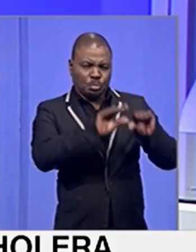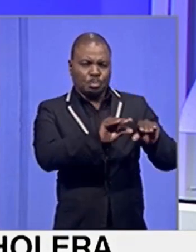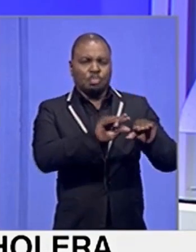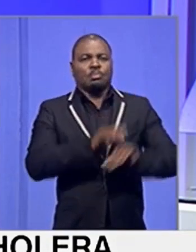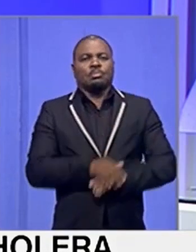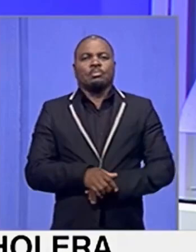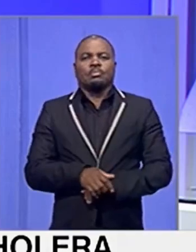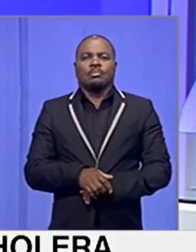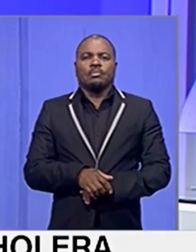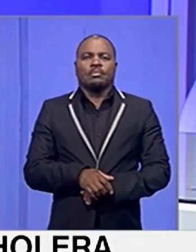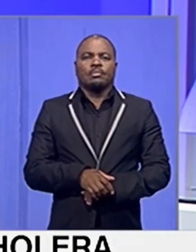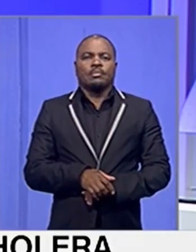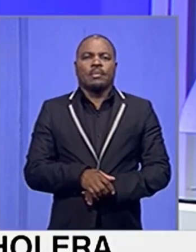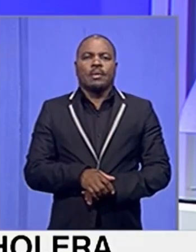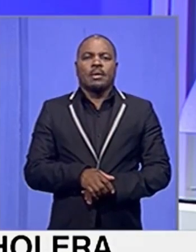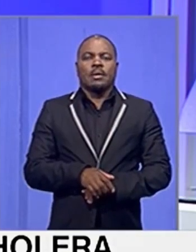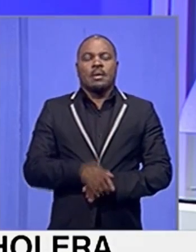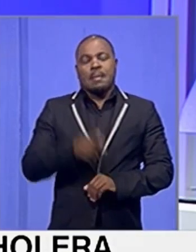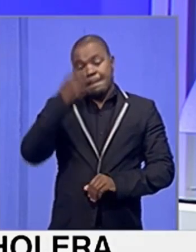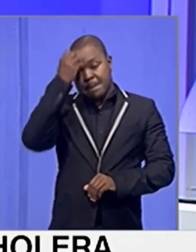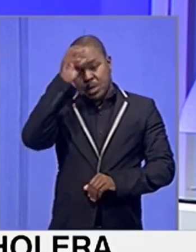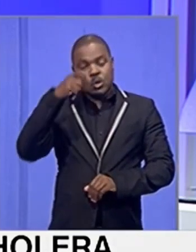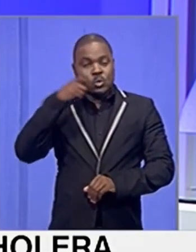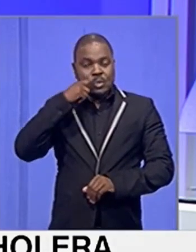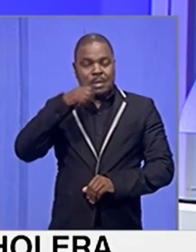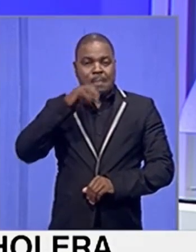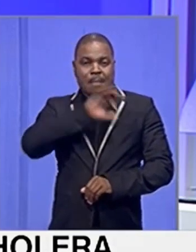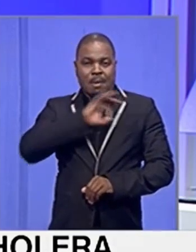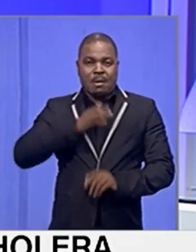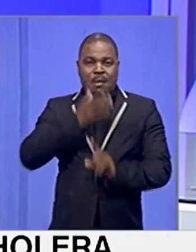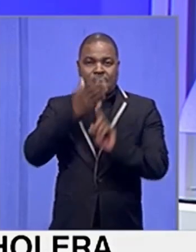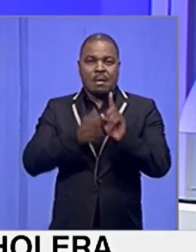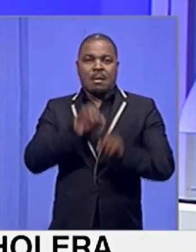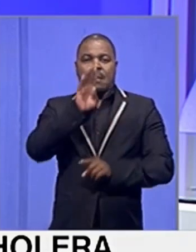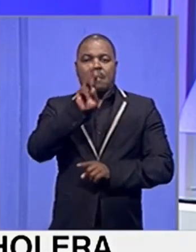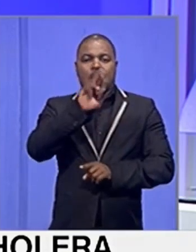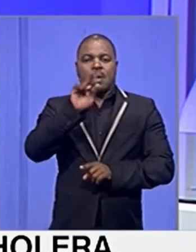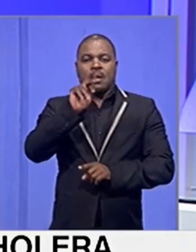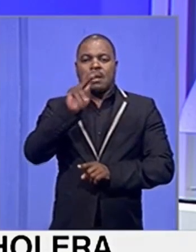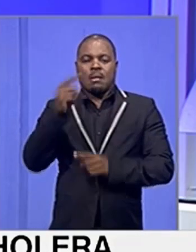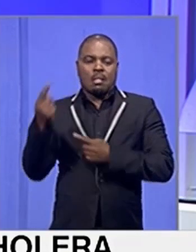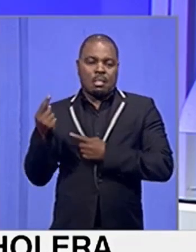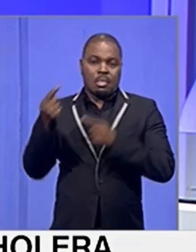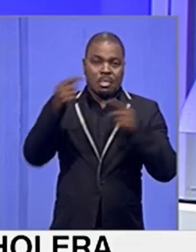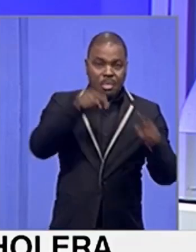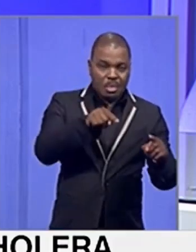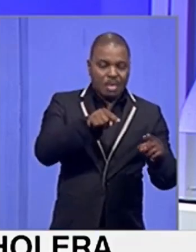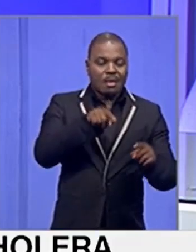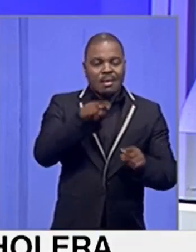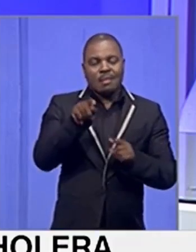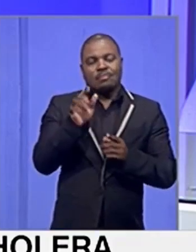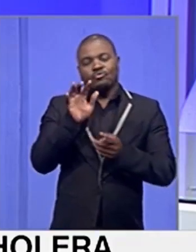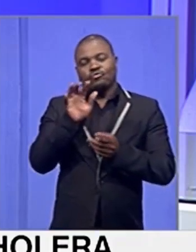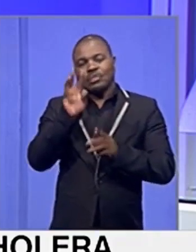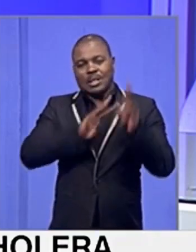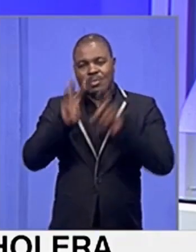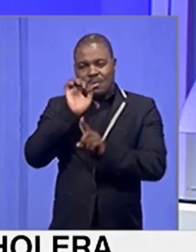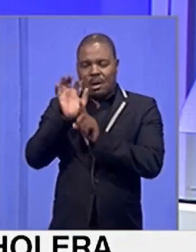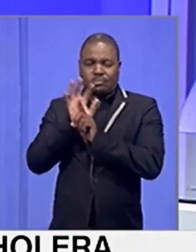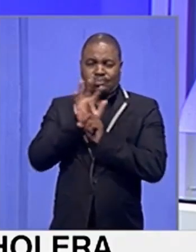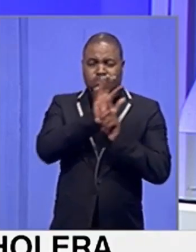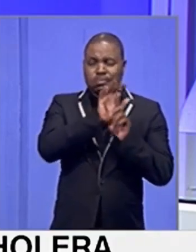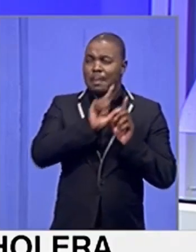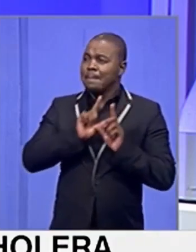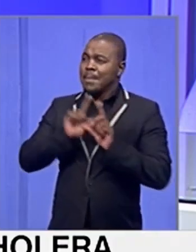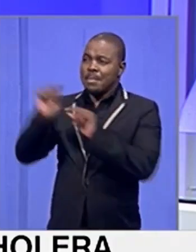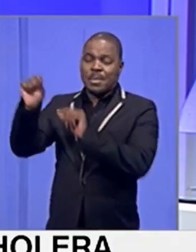phatlalale ditšhabeng tse dingwe. Meyara mogolo wa Tshwane Silier Spring o ile a tšhabišwa ke batlapetši ba gagwe ba tšhireletso